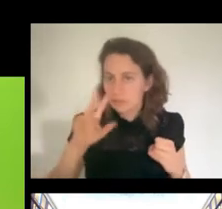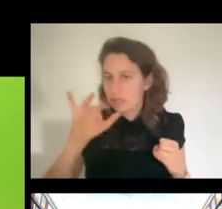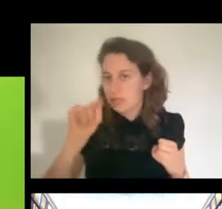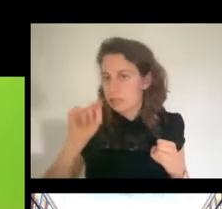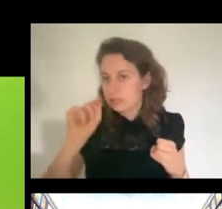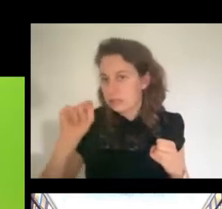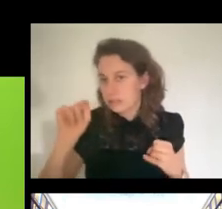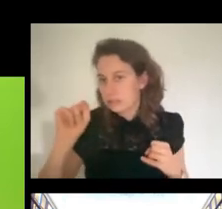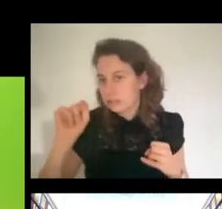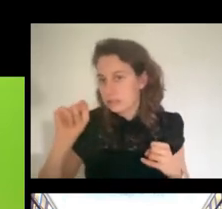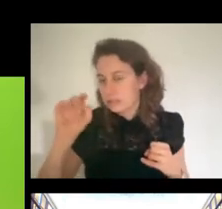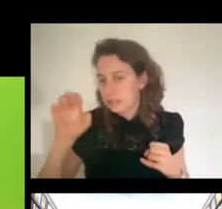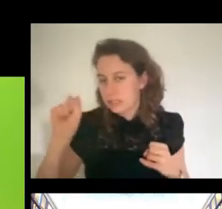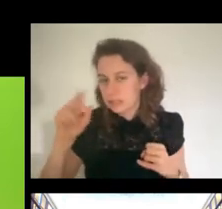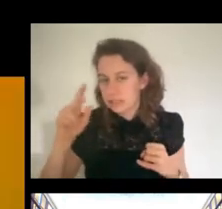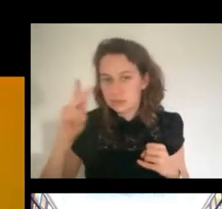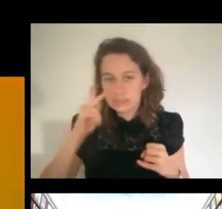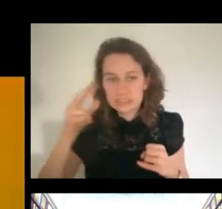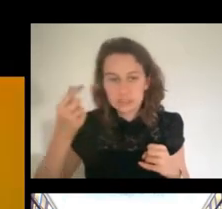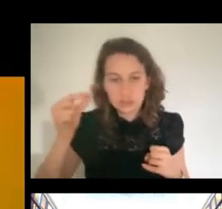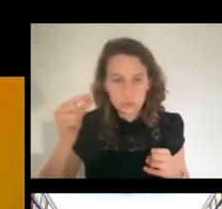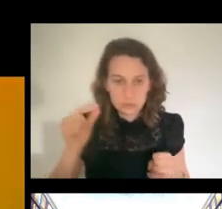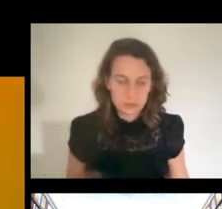There's a beautiful green one here, and there's